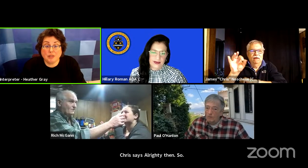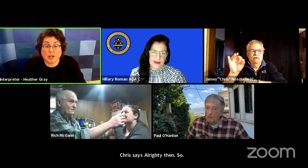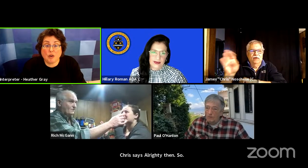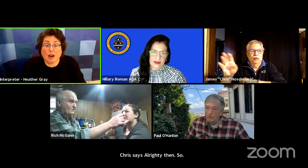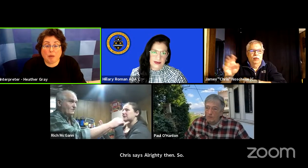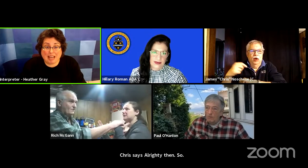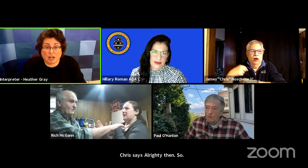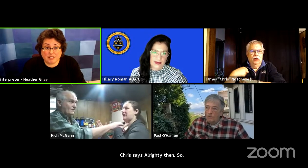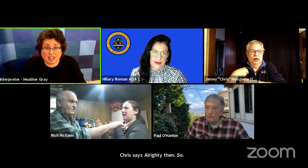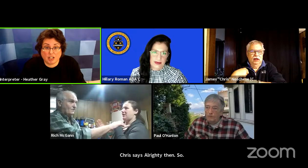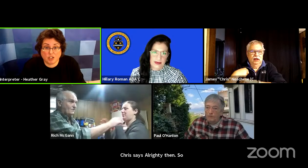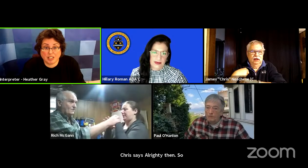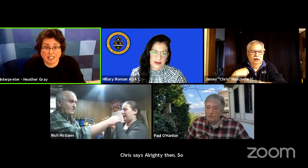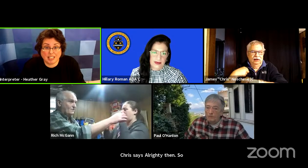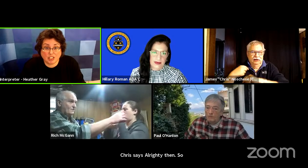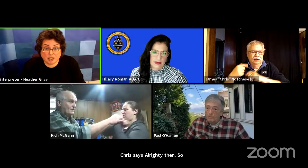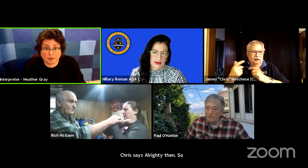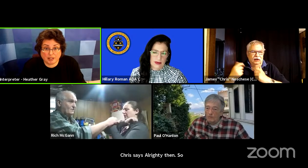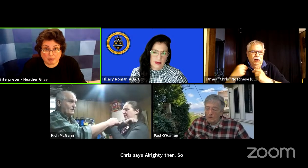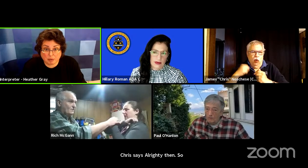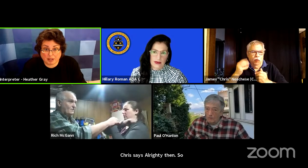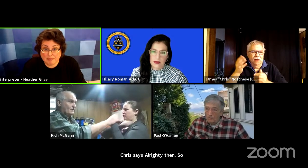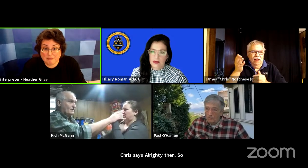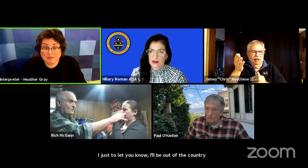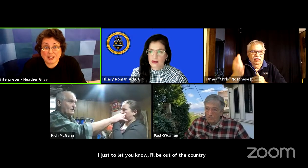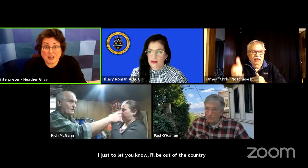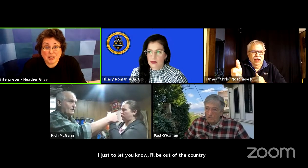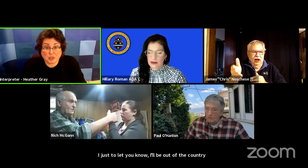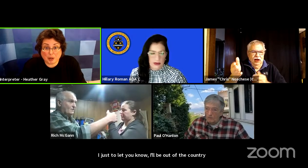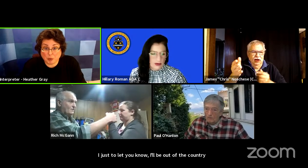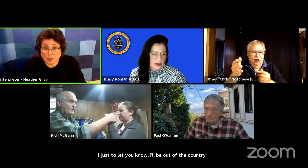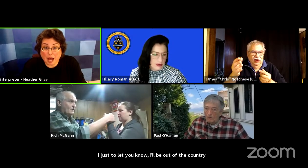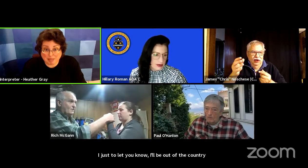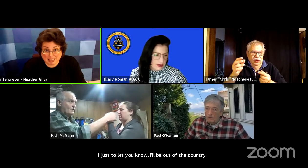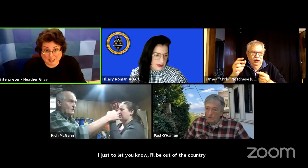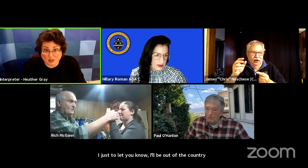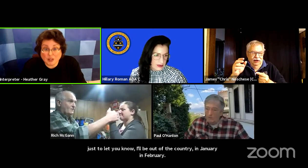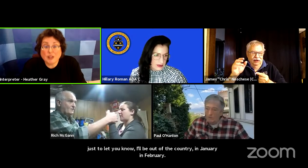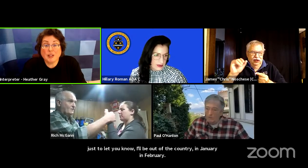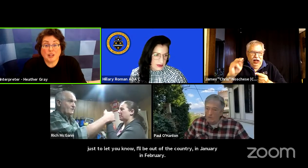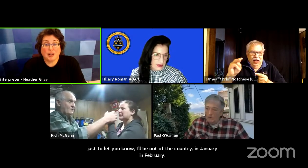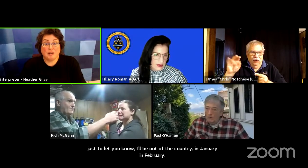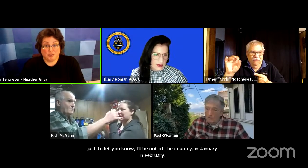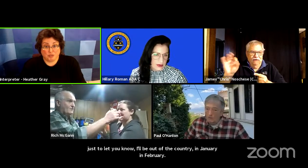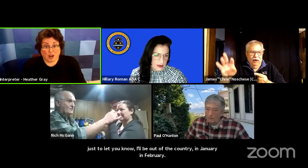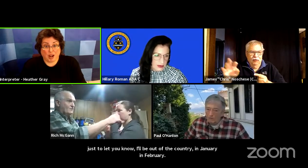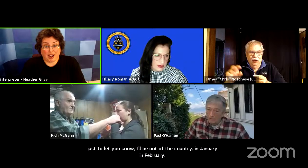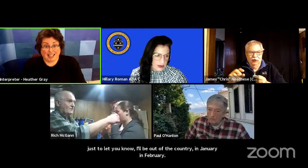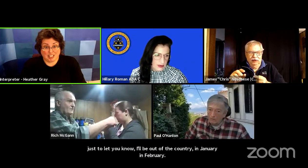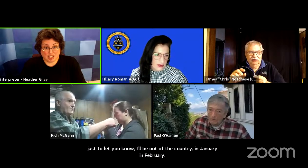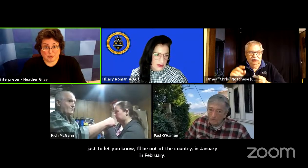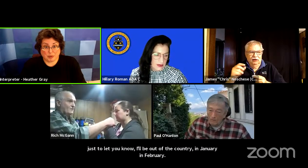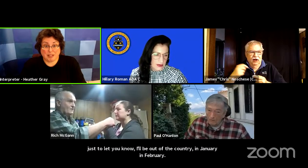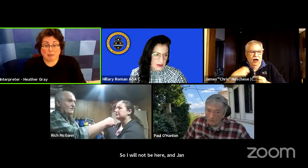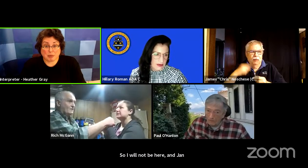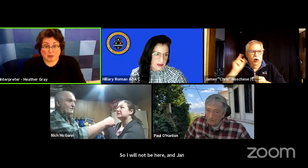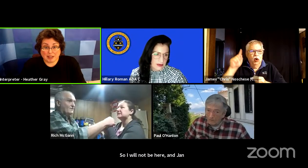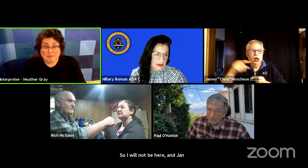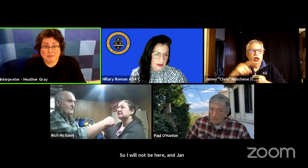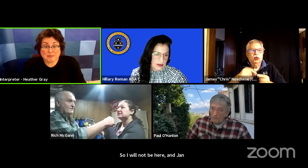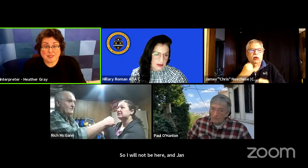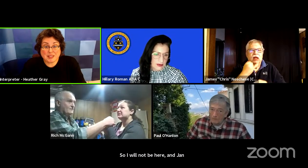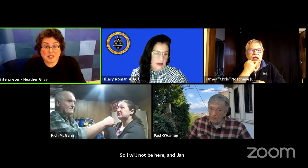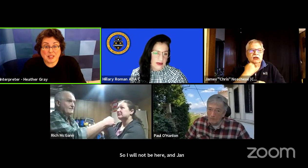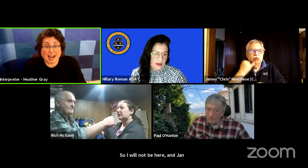just to let you know, I'll be out of the country in January and February. So I will not be here in January and